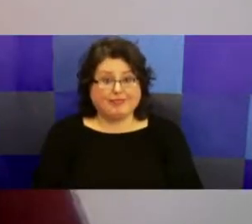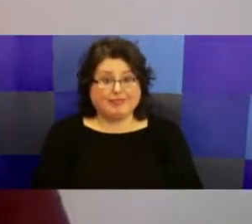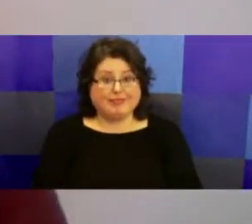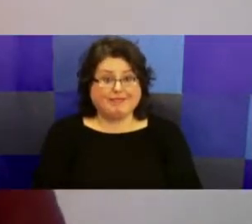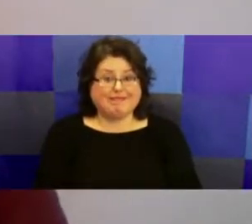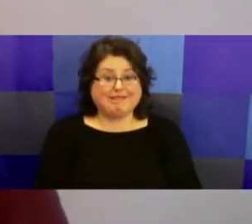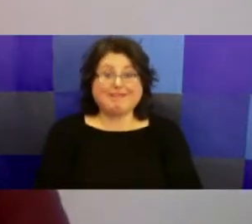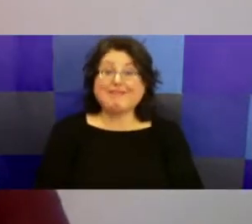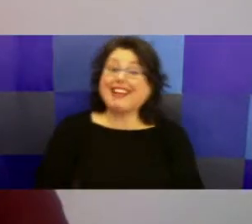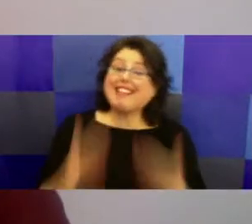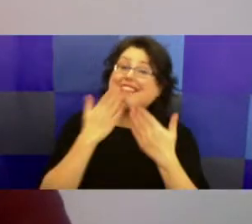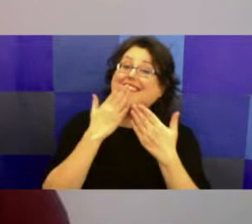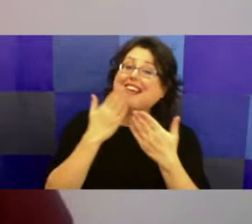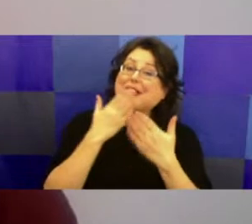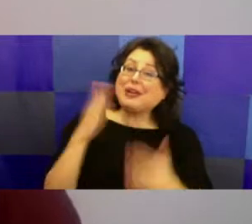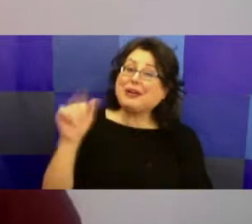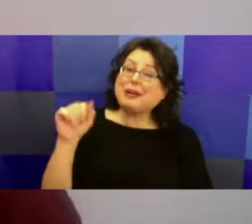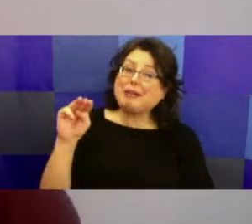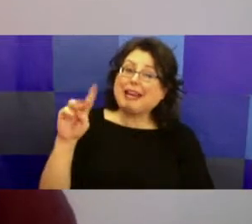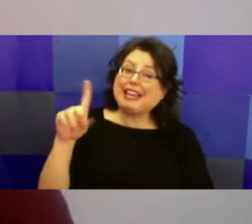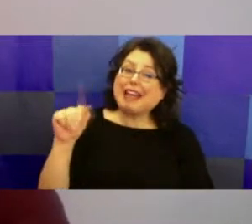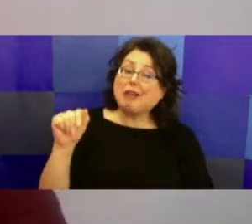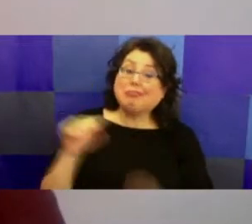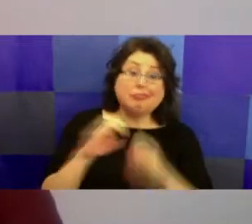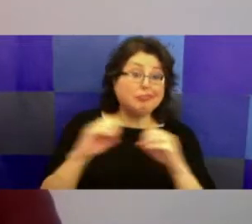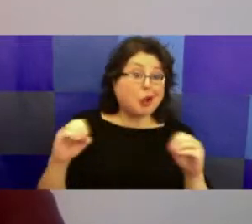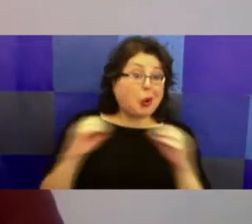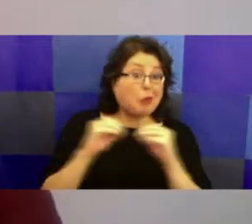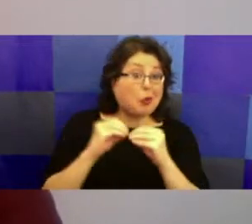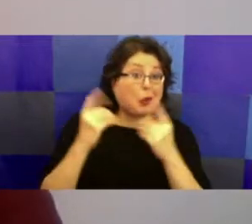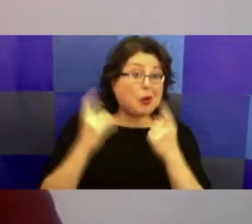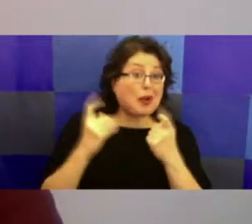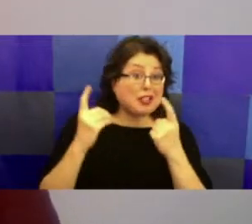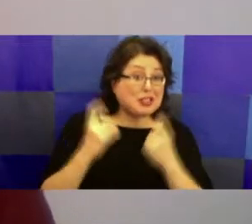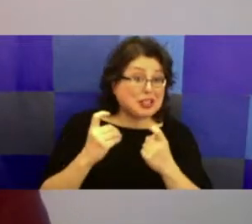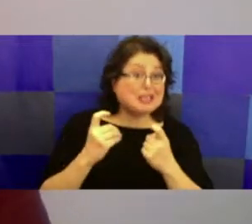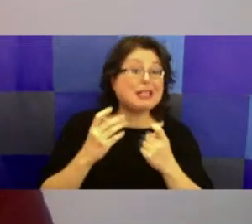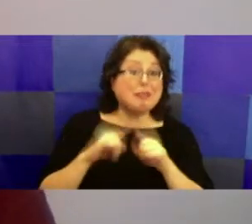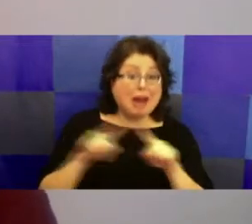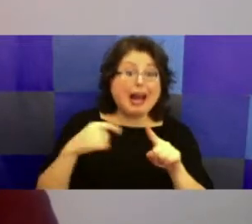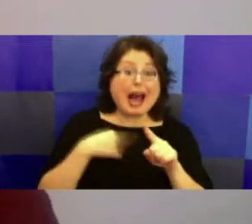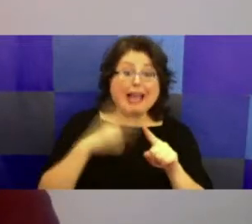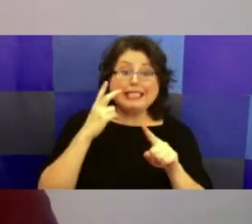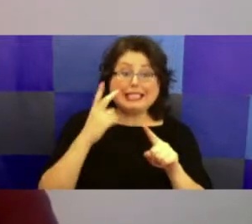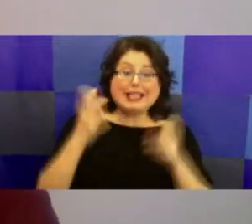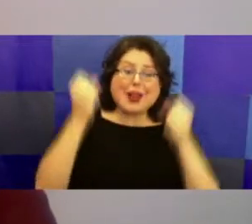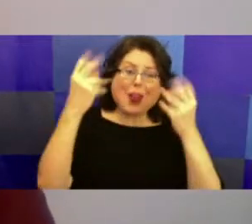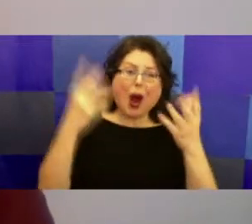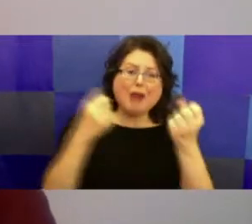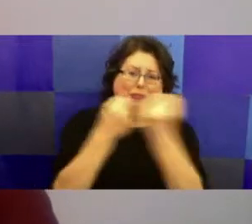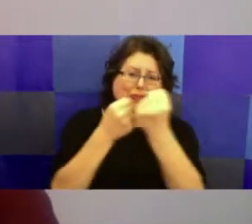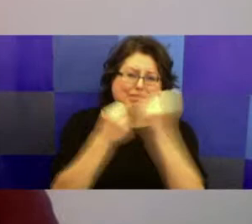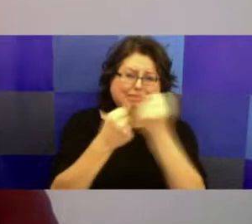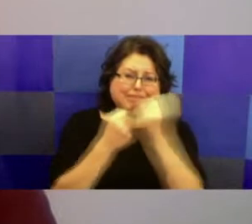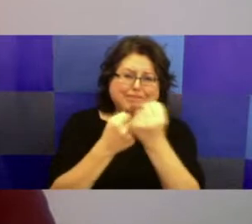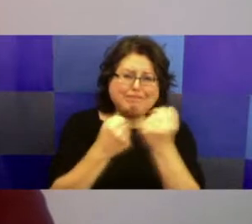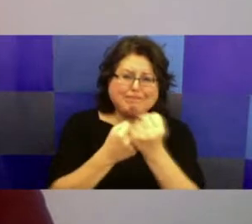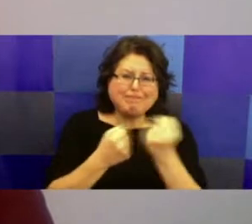Awesome. Thank you, Amanda. I don't see any more additional questions right now, but I do see a lot of really supportive comments